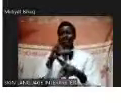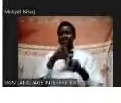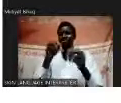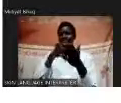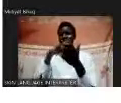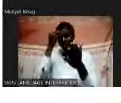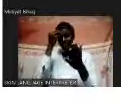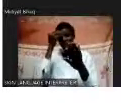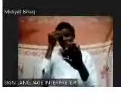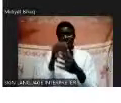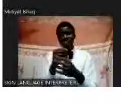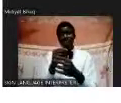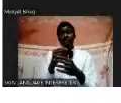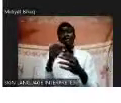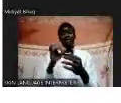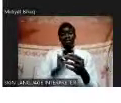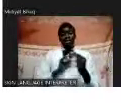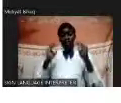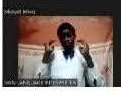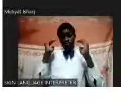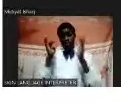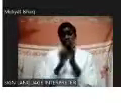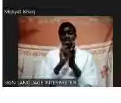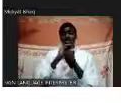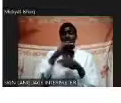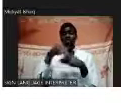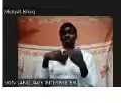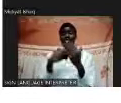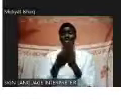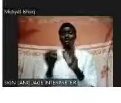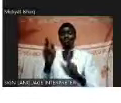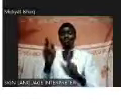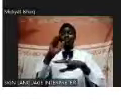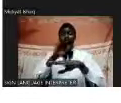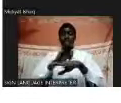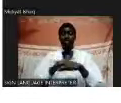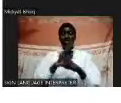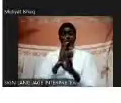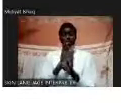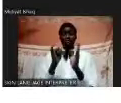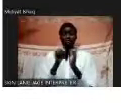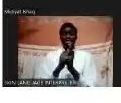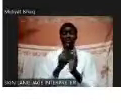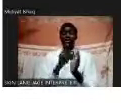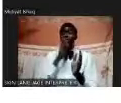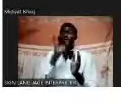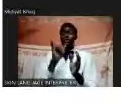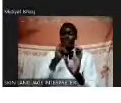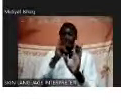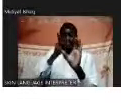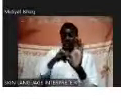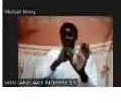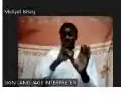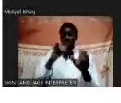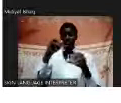am hoping that all the people that are online that were actually participating in this. As I said,